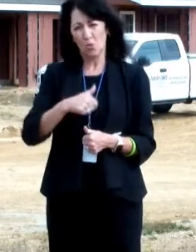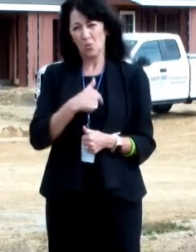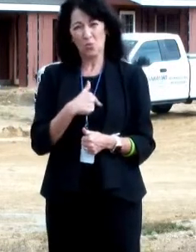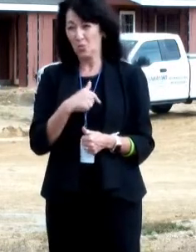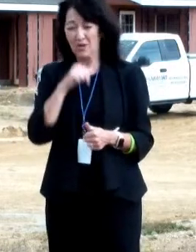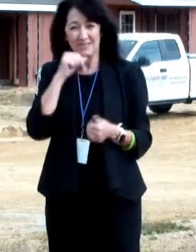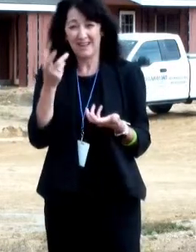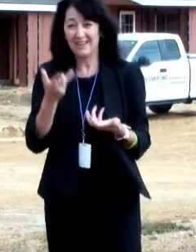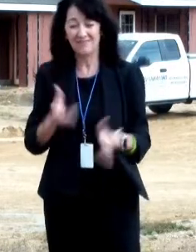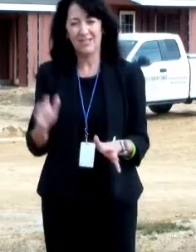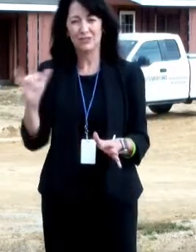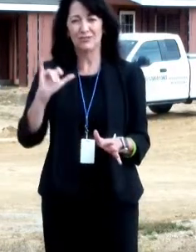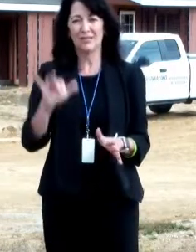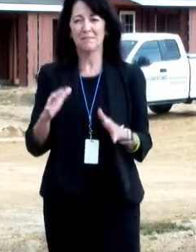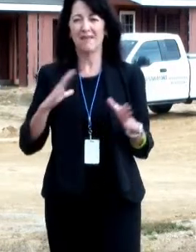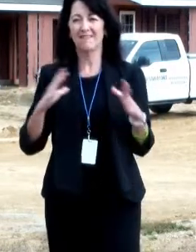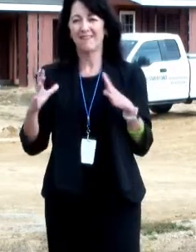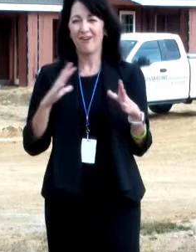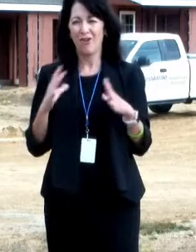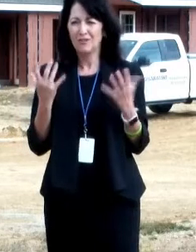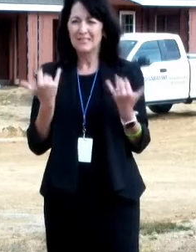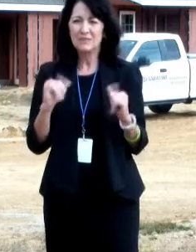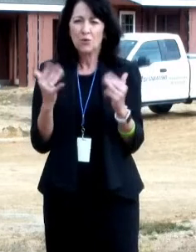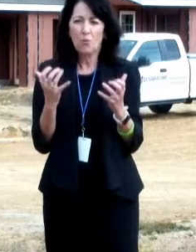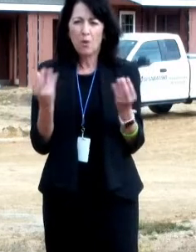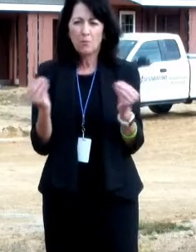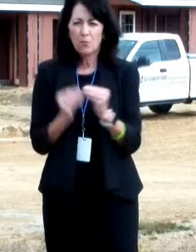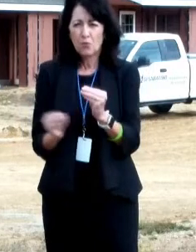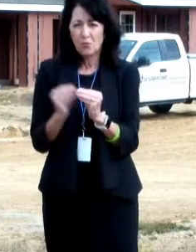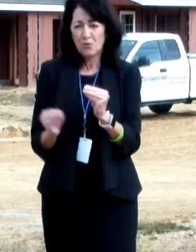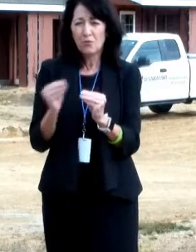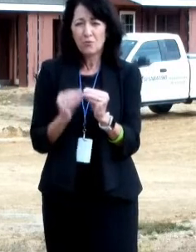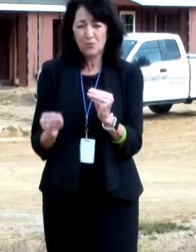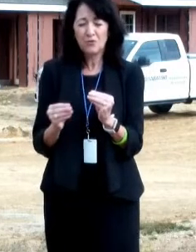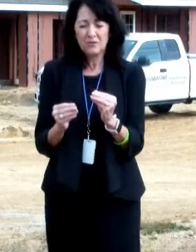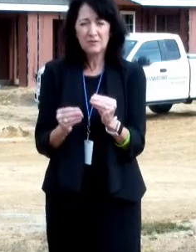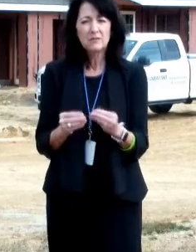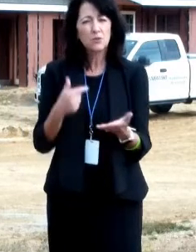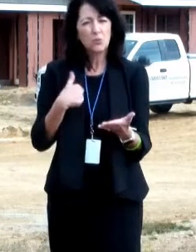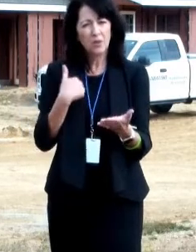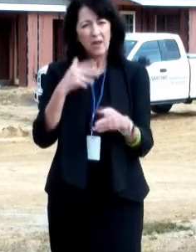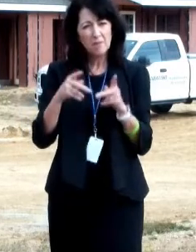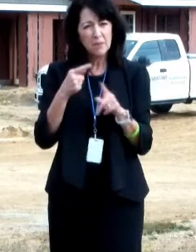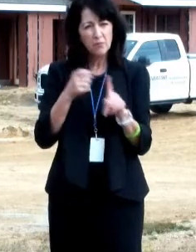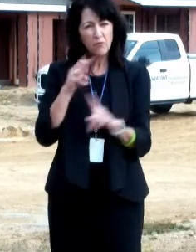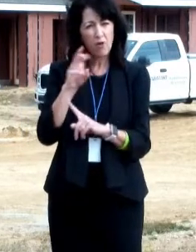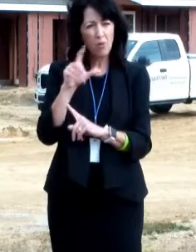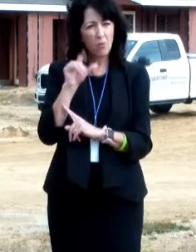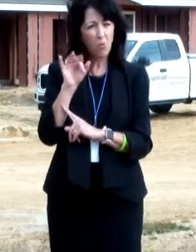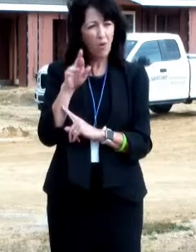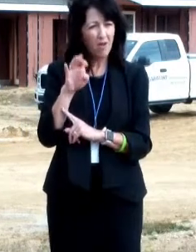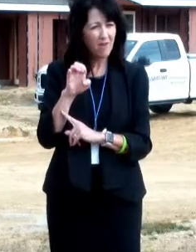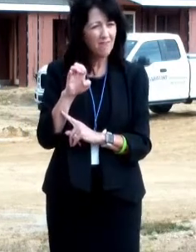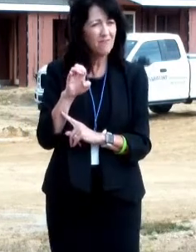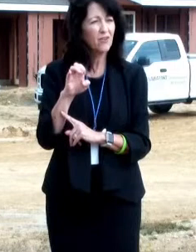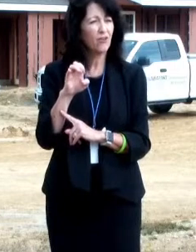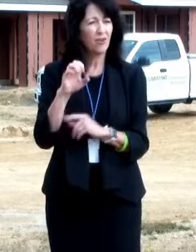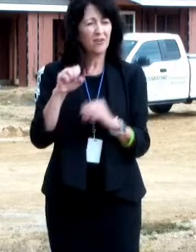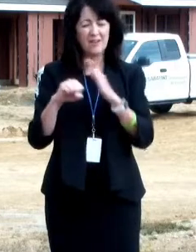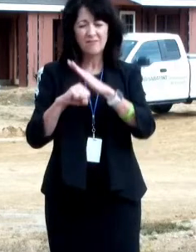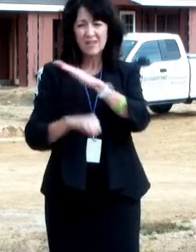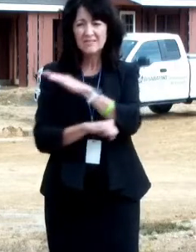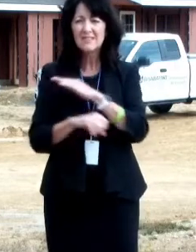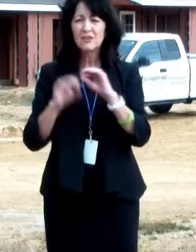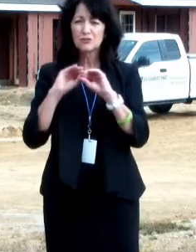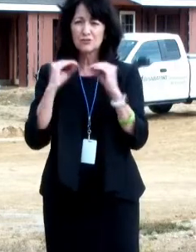To the investors, I see some of our investors here, Chris Grunder from the Welfare Foundation, I see Bank of America, M&T Bank, and the